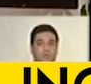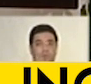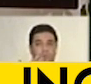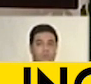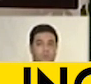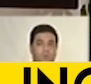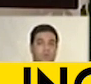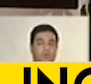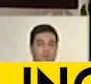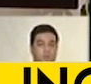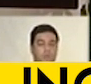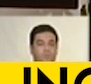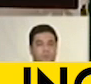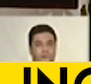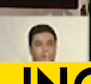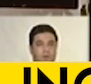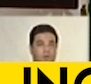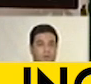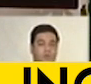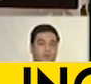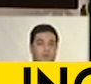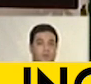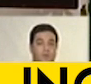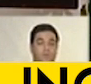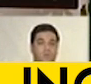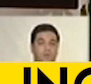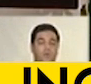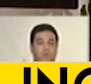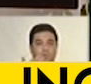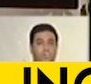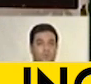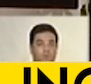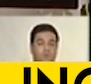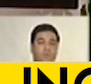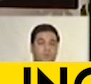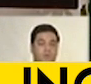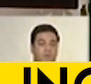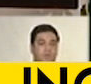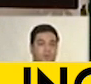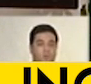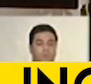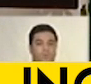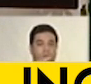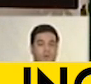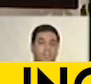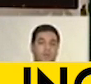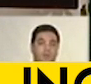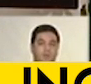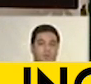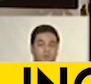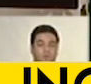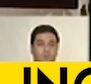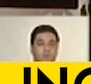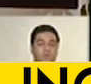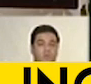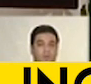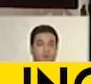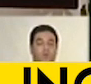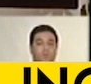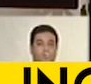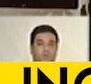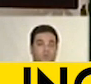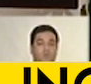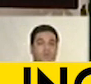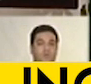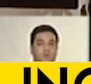so'rsa, salomimni ayt. Agar meni kimda kim so'rasa, mening salomimni ayt. Aziz o'quvchilar, salom so'zining o'zini siz